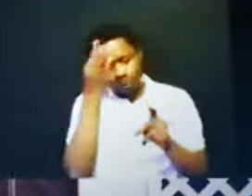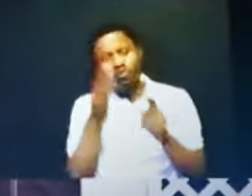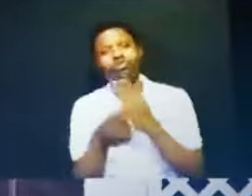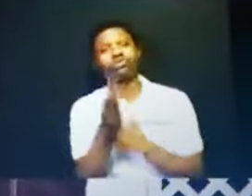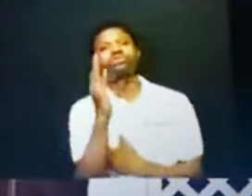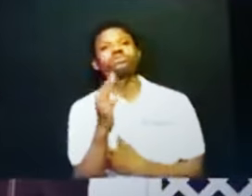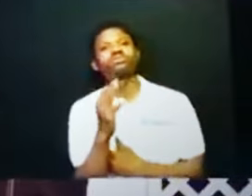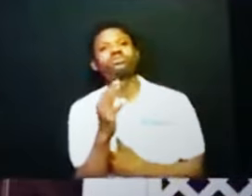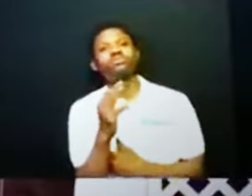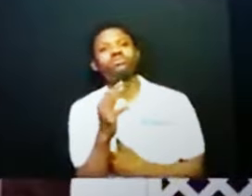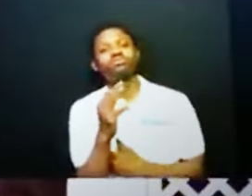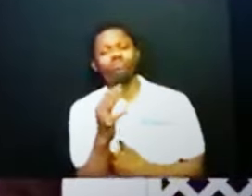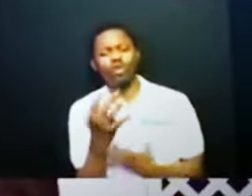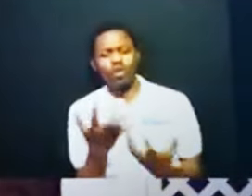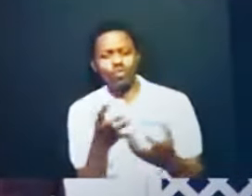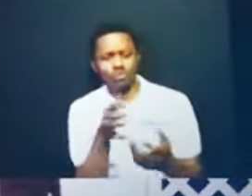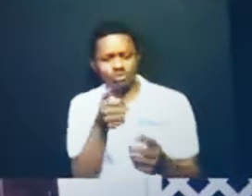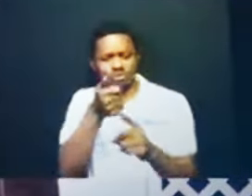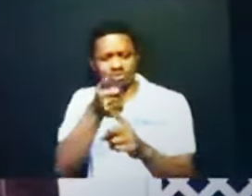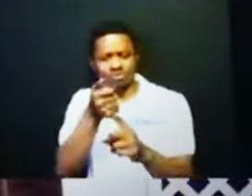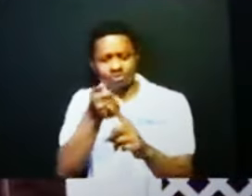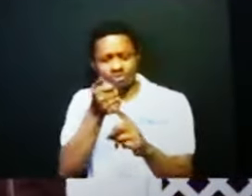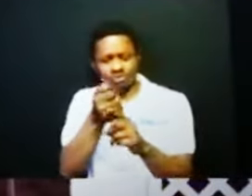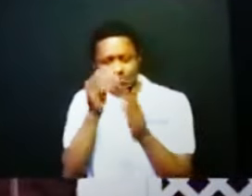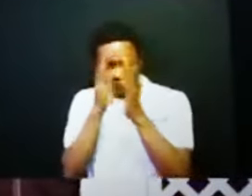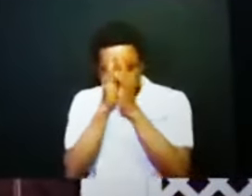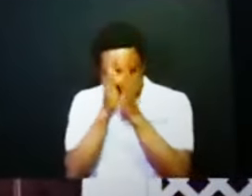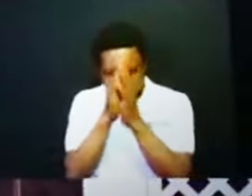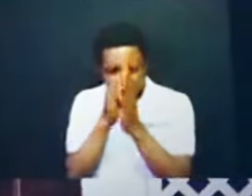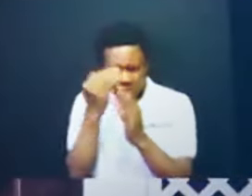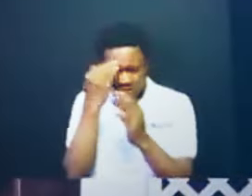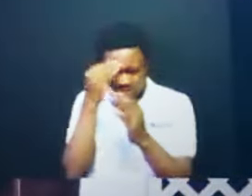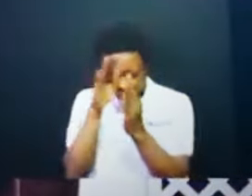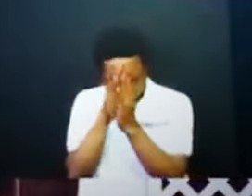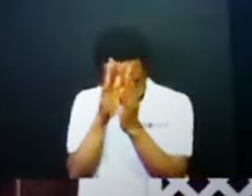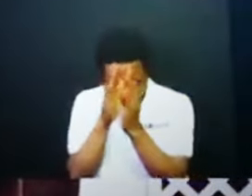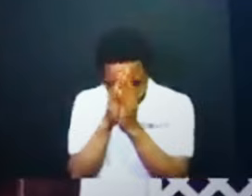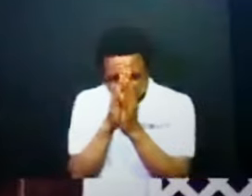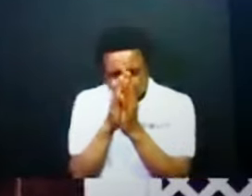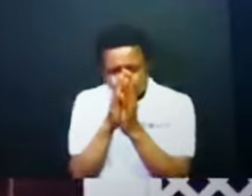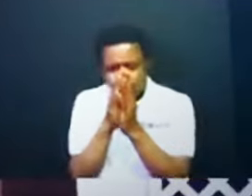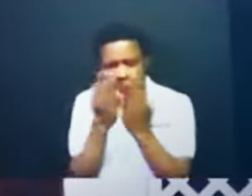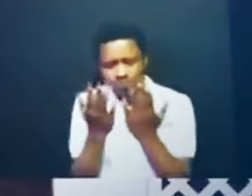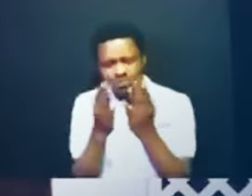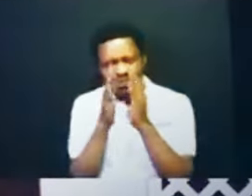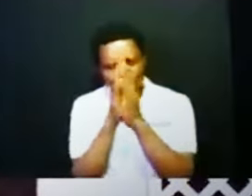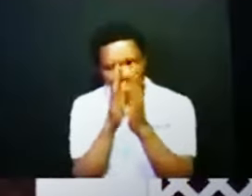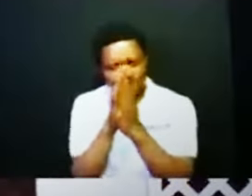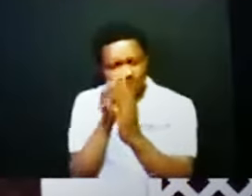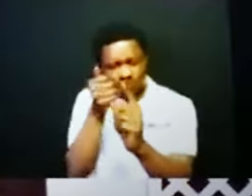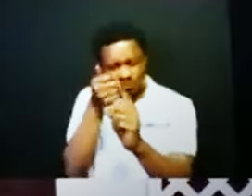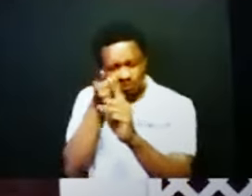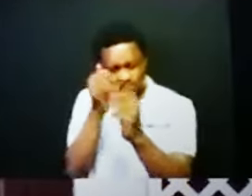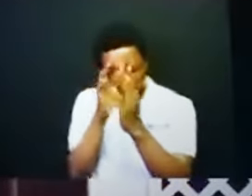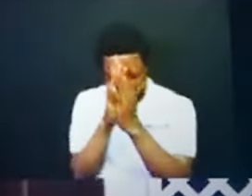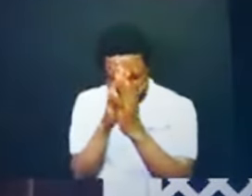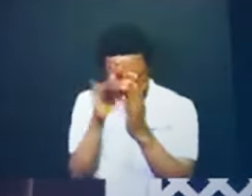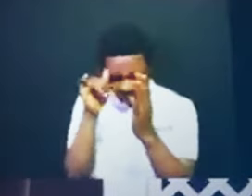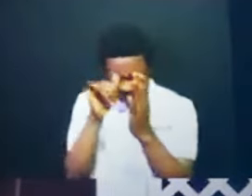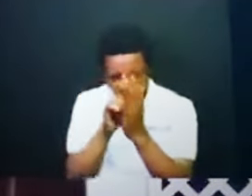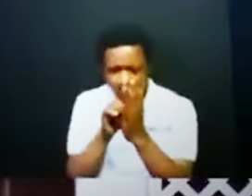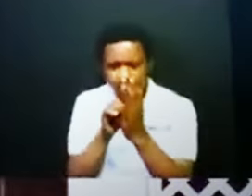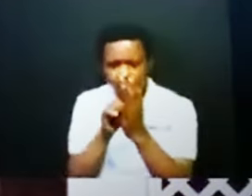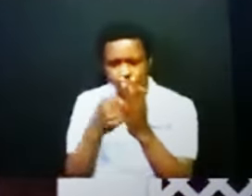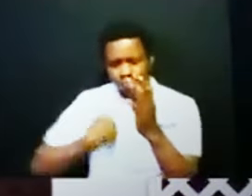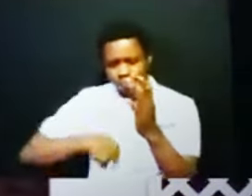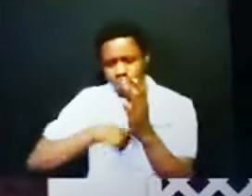I want you to just bow down your head if you can. Let us pray that we